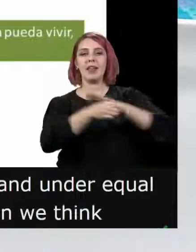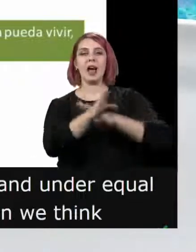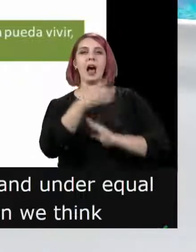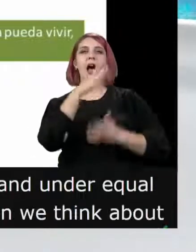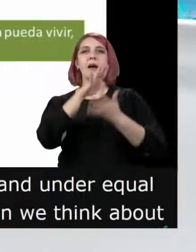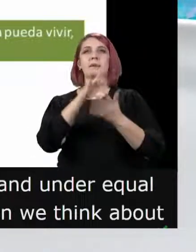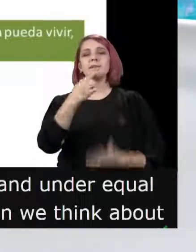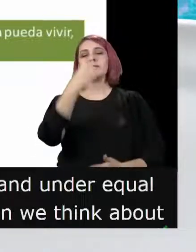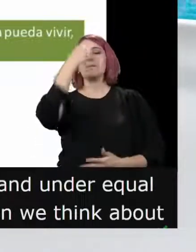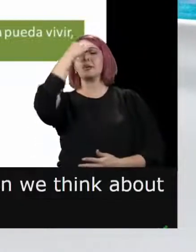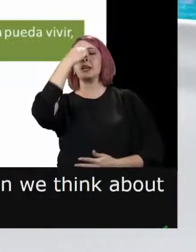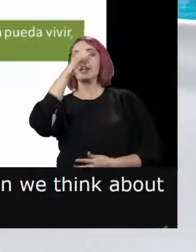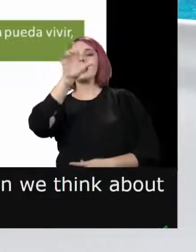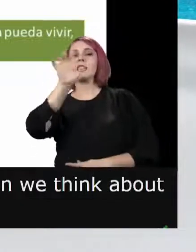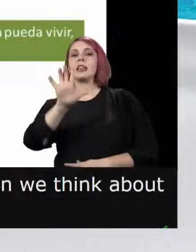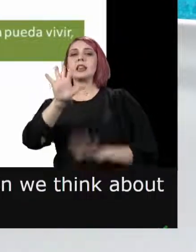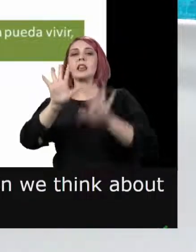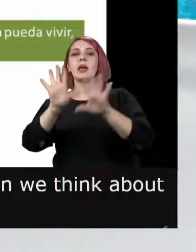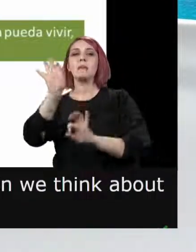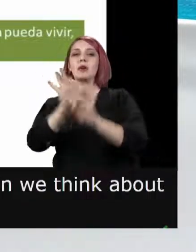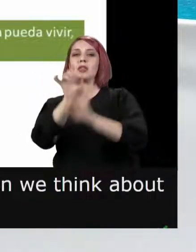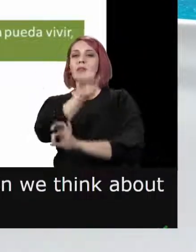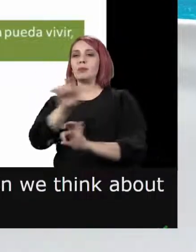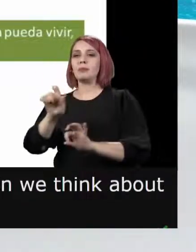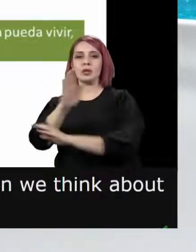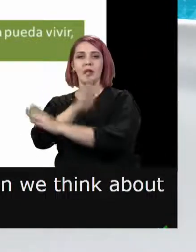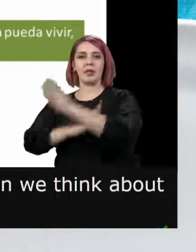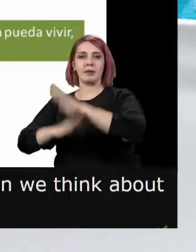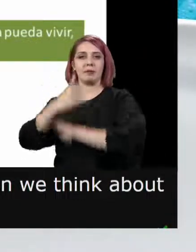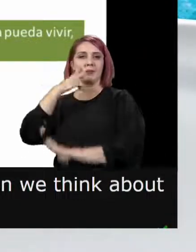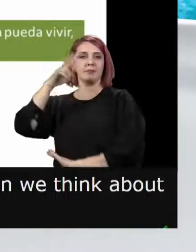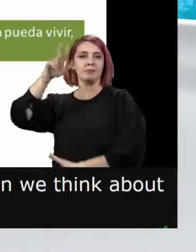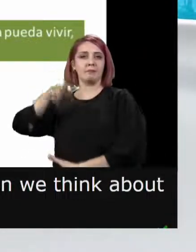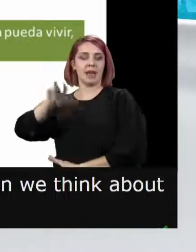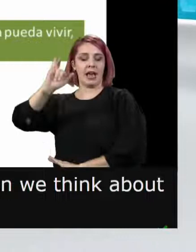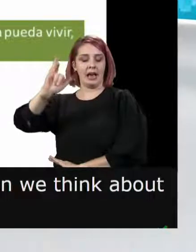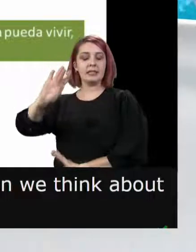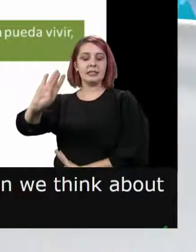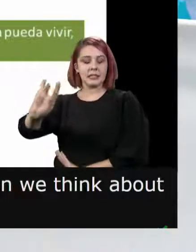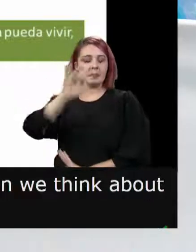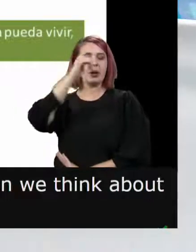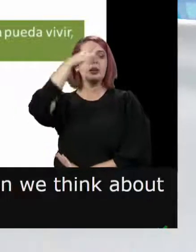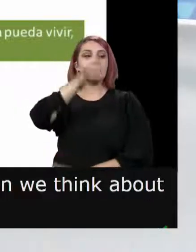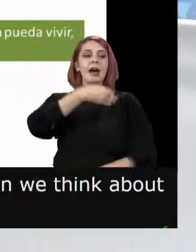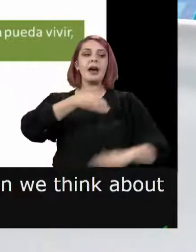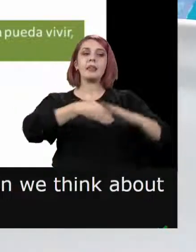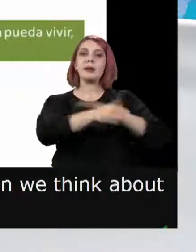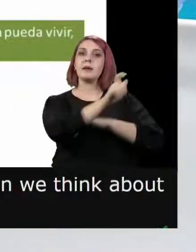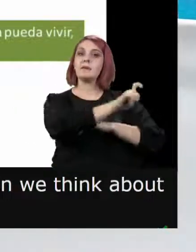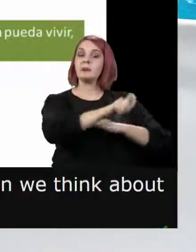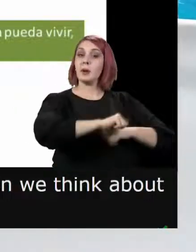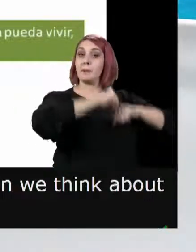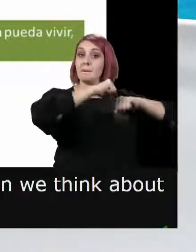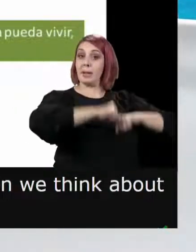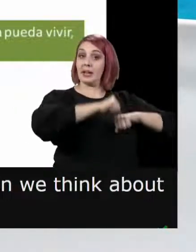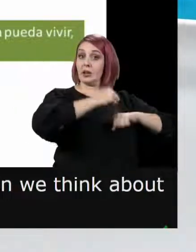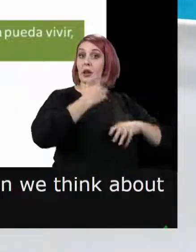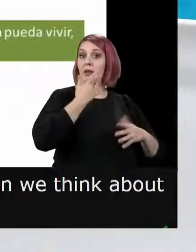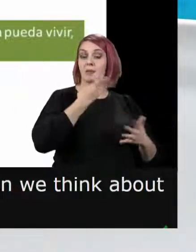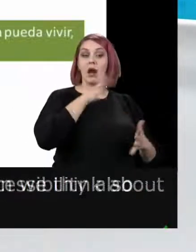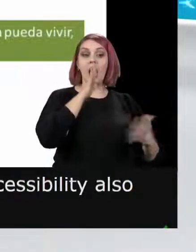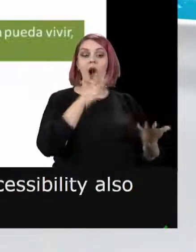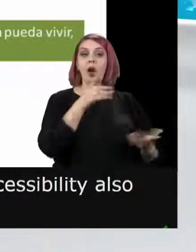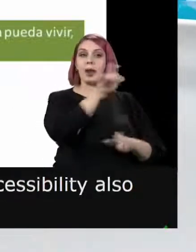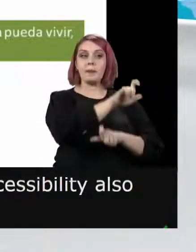tienen una who discapacidad have reconocida, a disability. pero en la But accesibilidad también está accessibility recogido also also means the elderly,